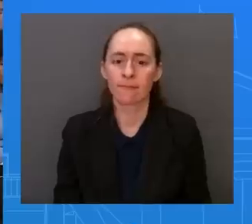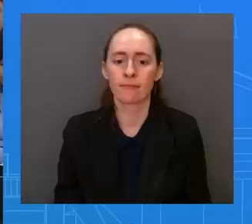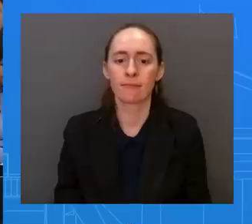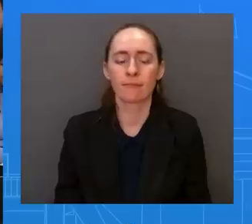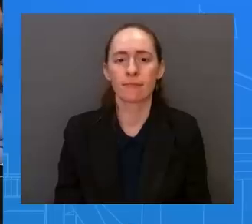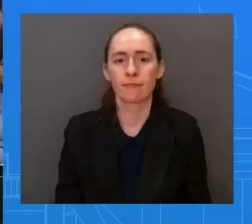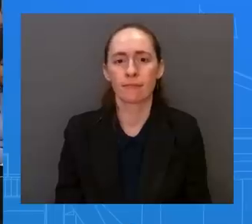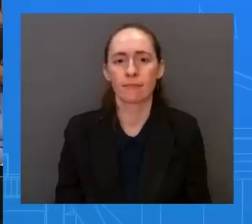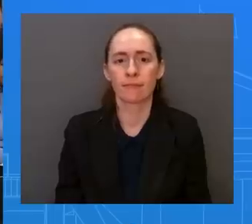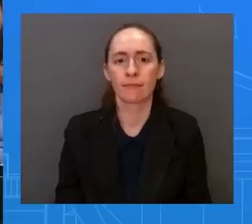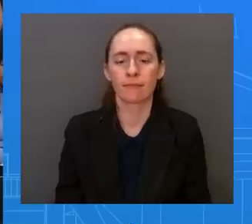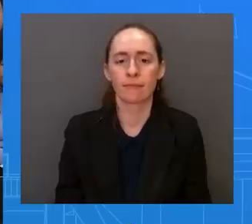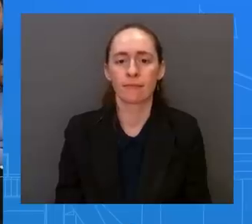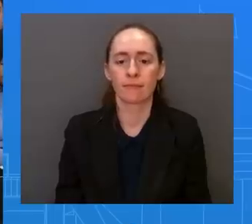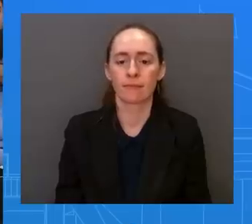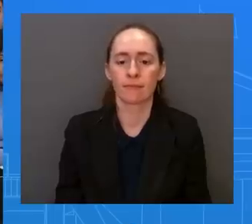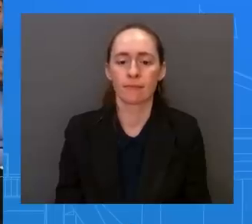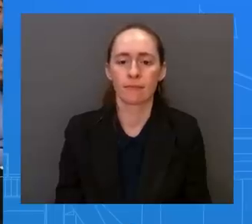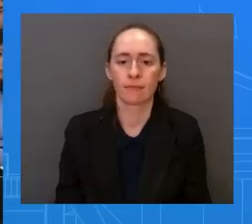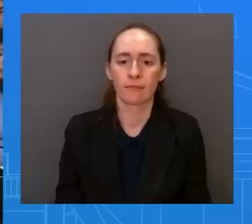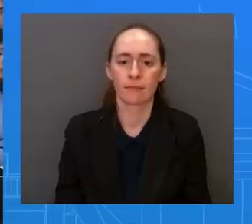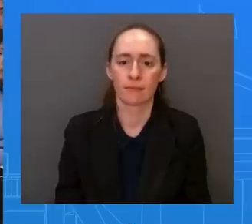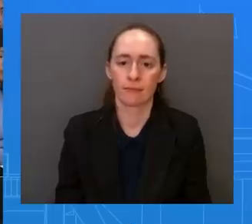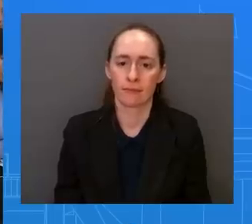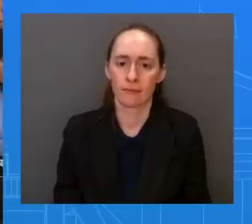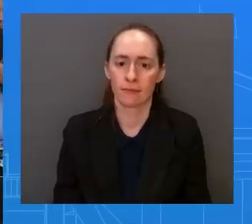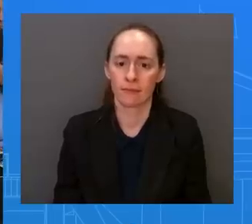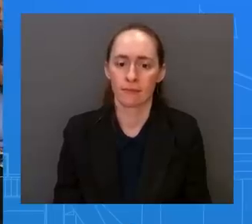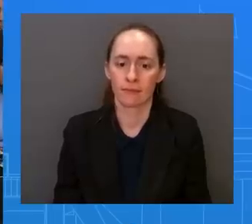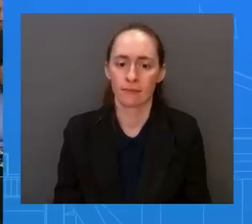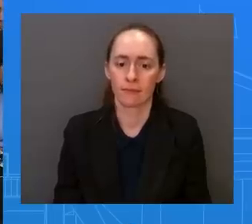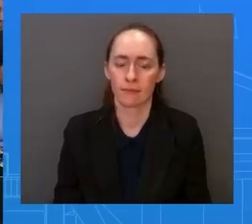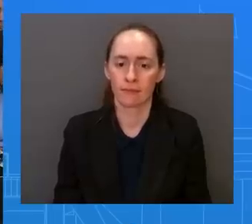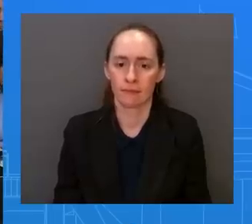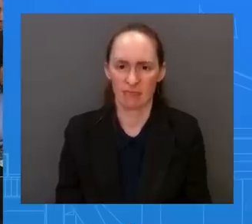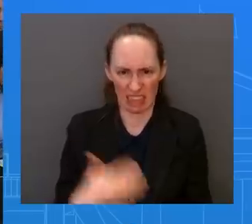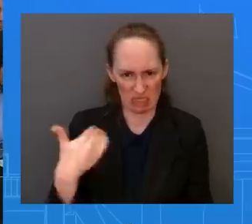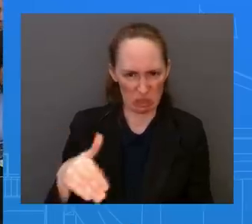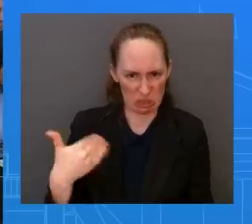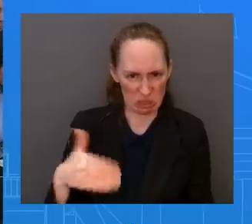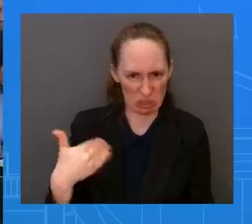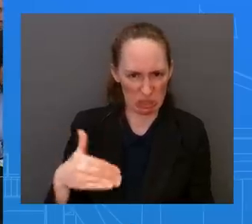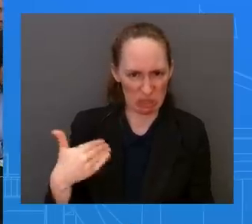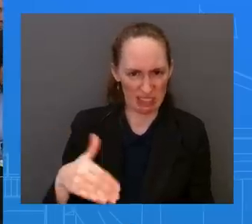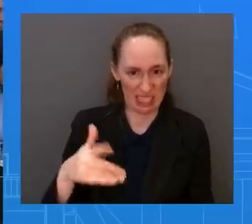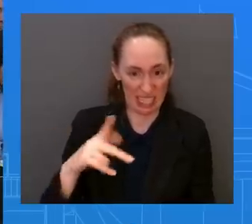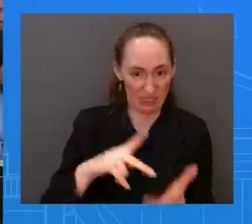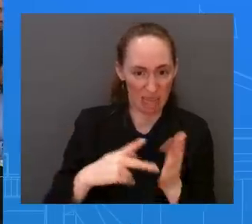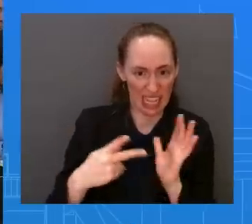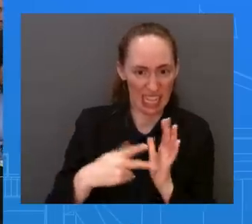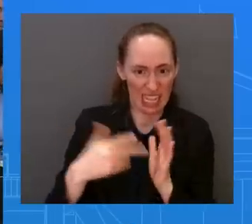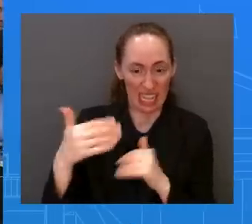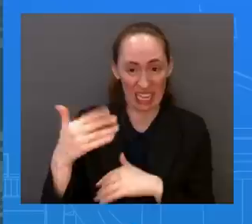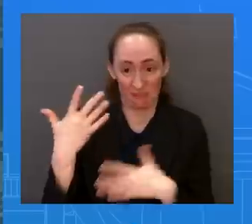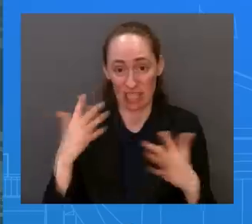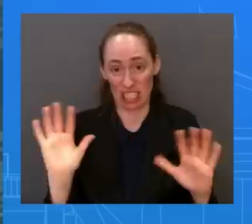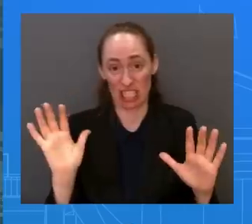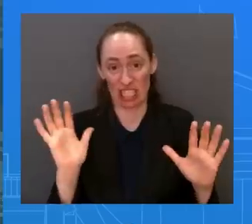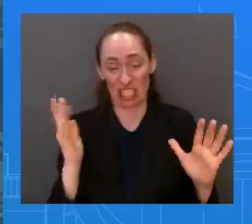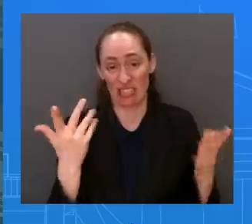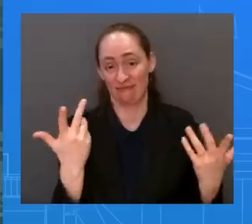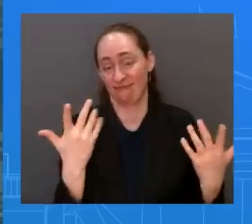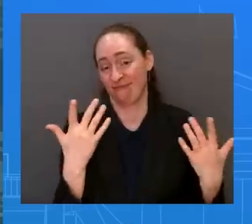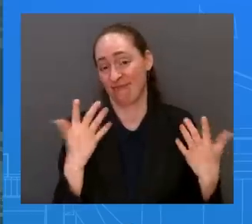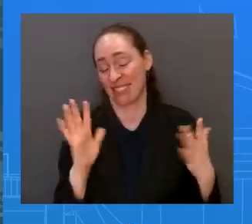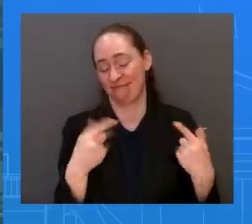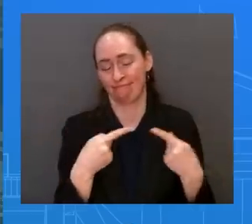to the U.S.-China relationship because of this? And do you expect the president to bring this topic up in his speech tomorrow night? Look, I will